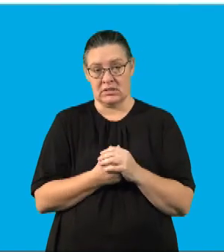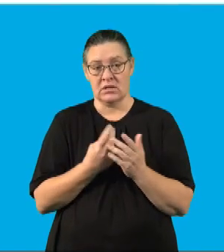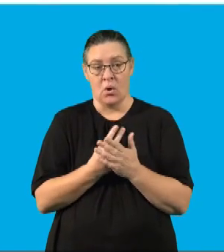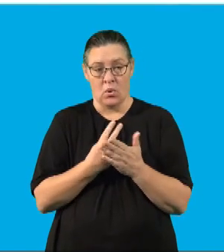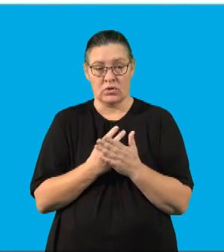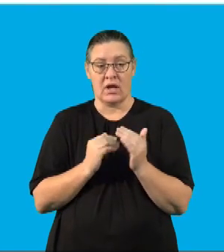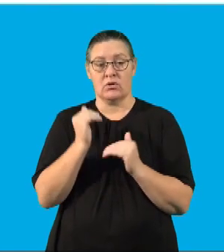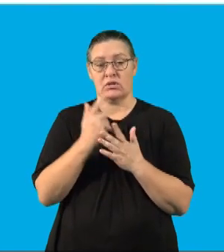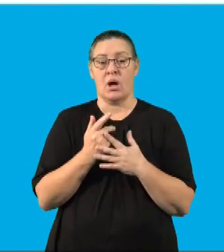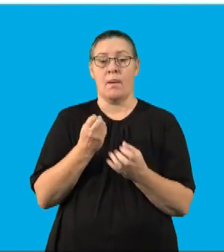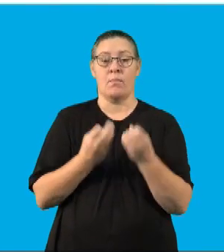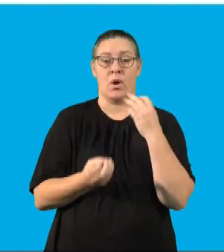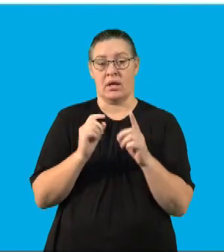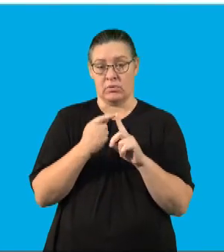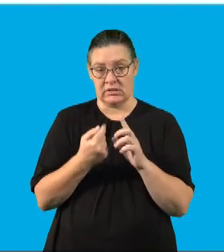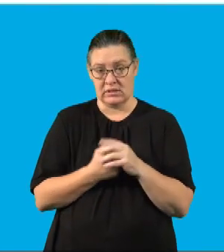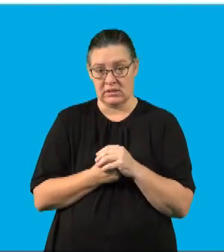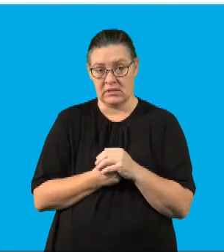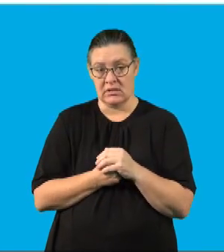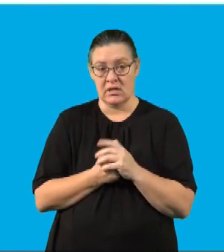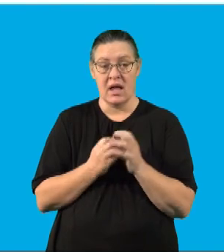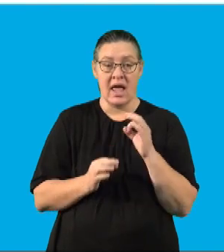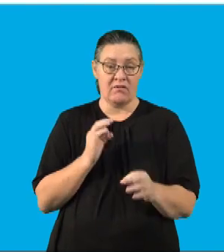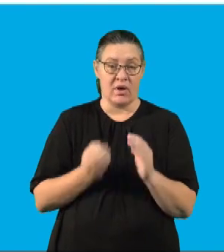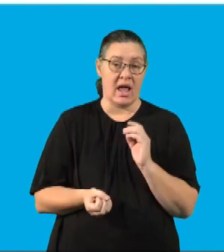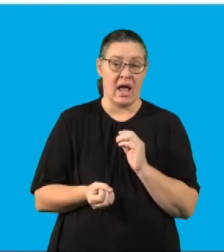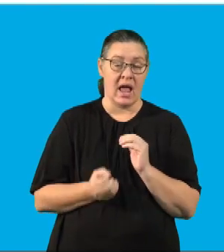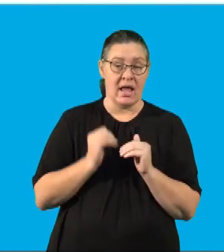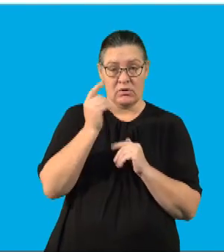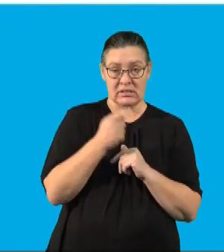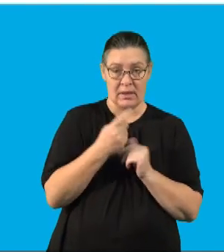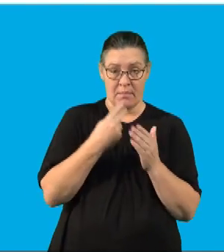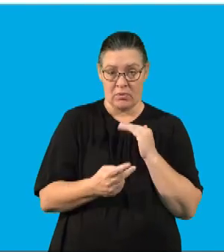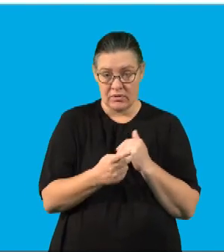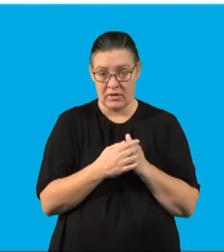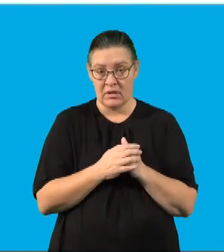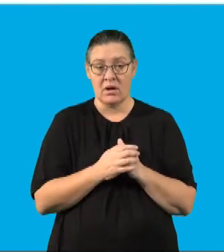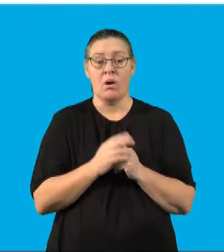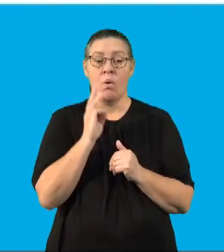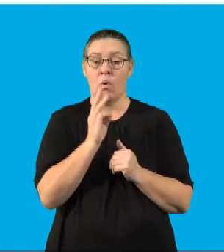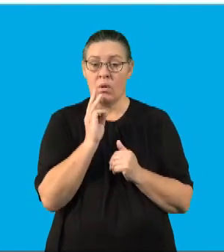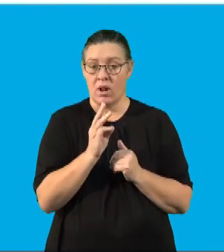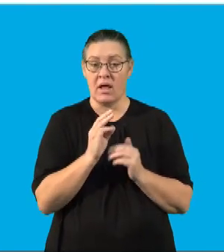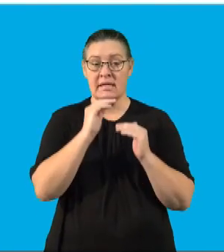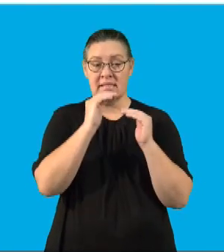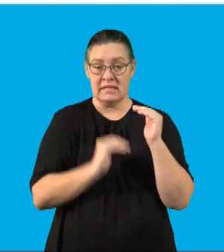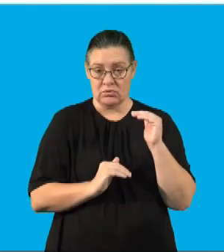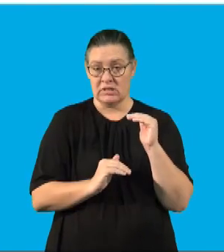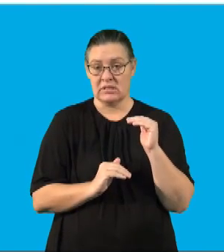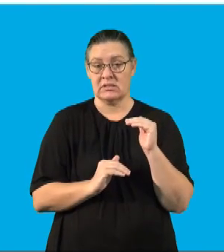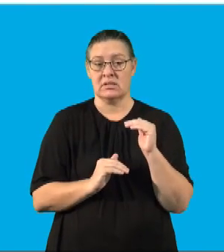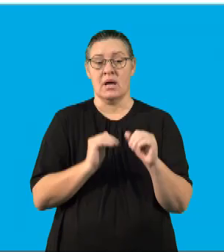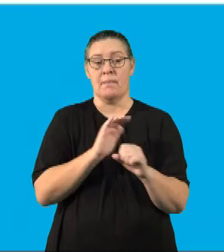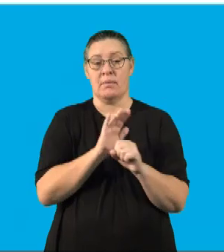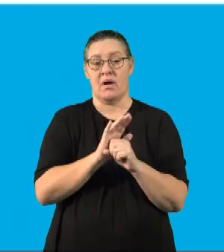point and also increase the boiling point. And once we are increasing these two, the melting point and the boiling point, we are going to be